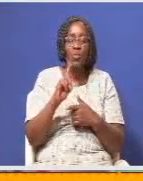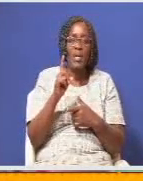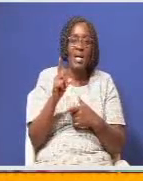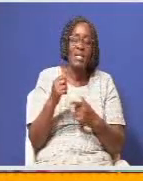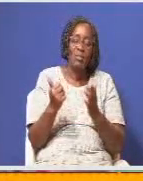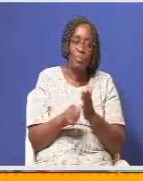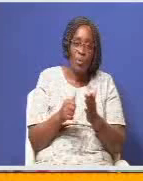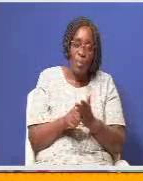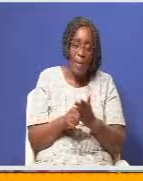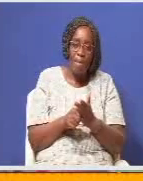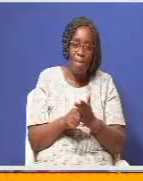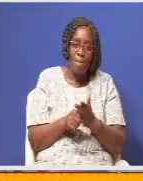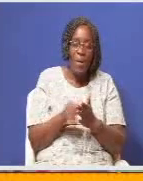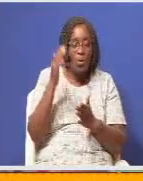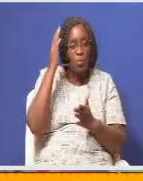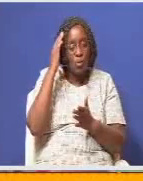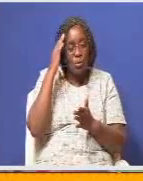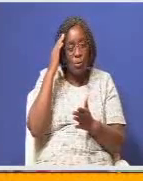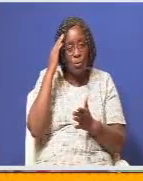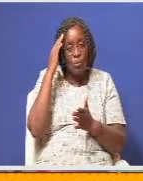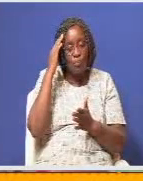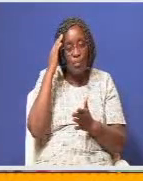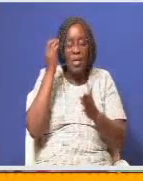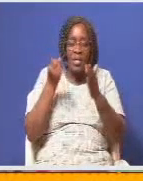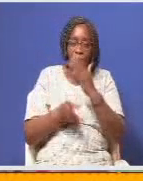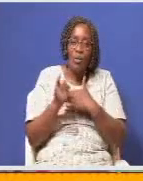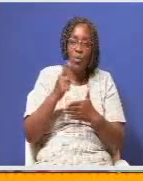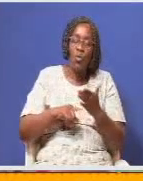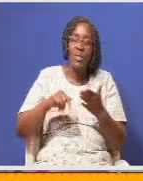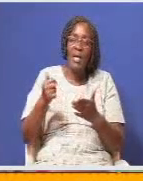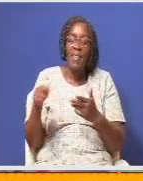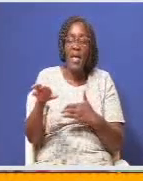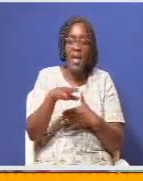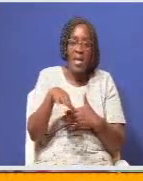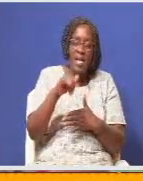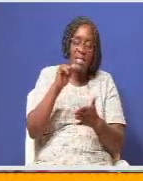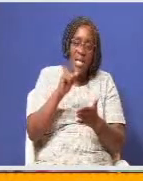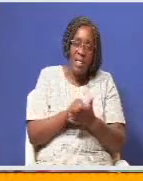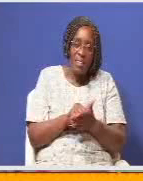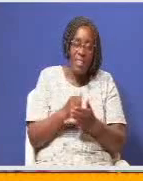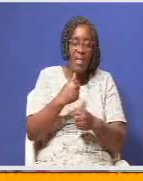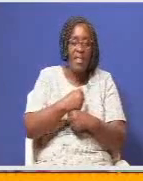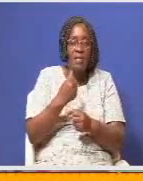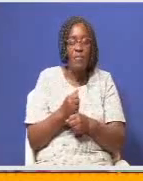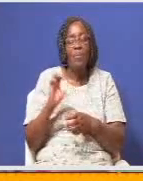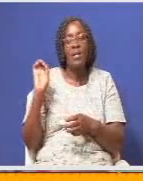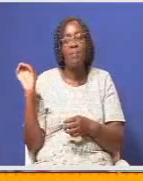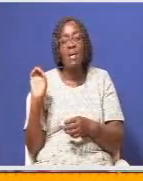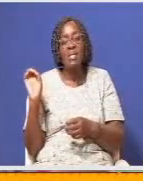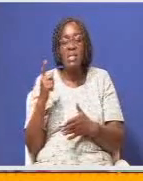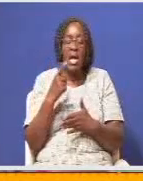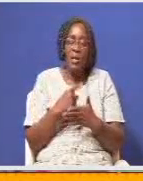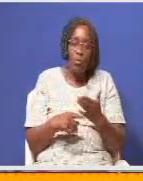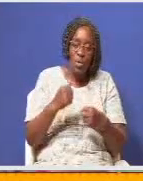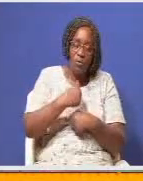So we probably need to define what are the parameters that constitute an emergency and what